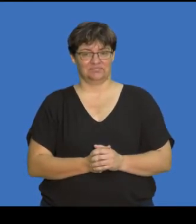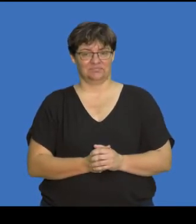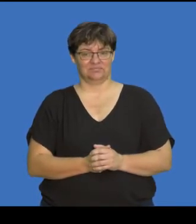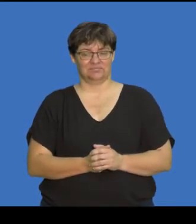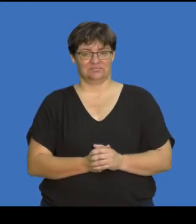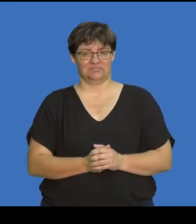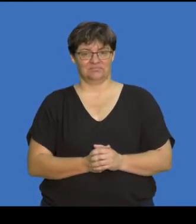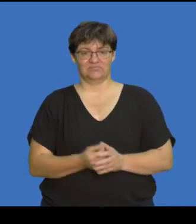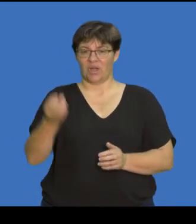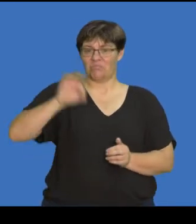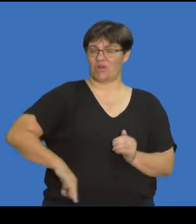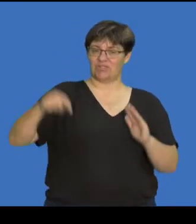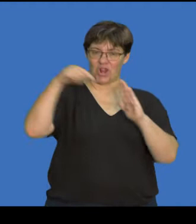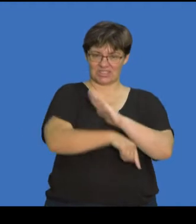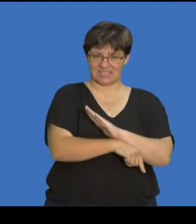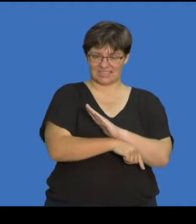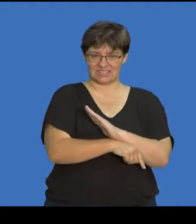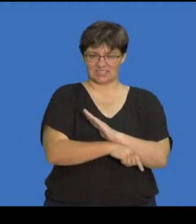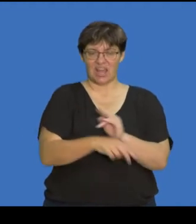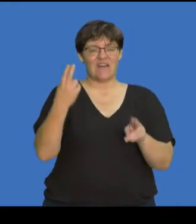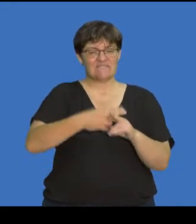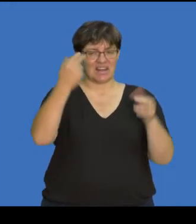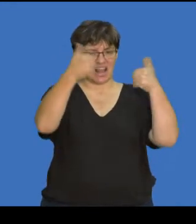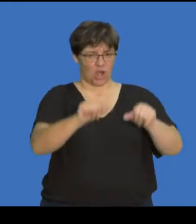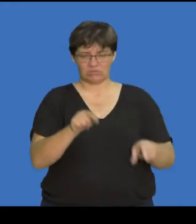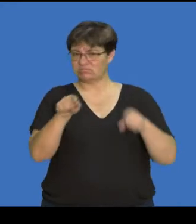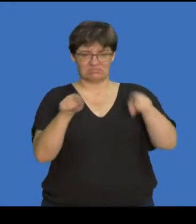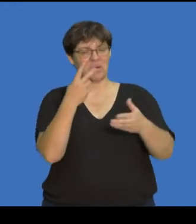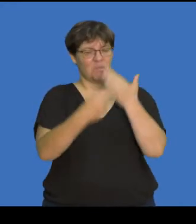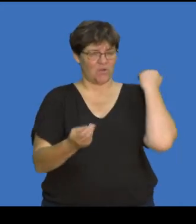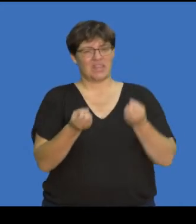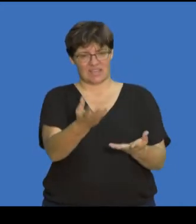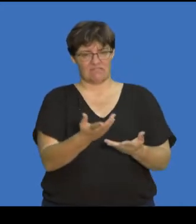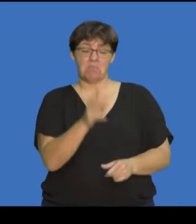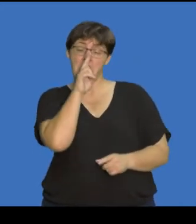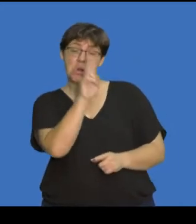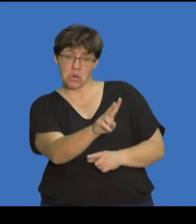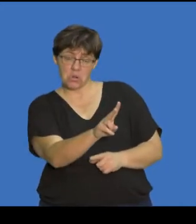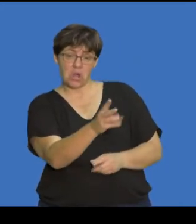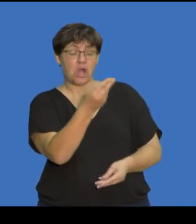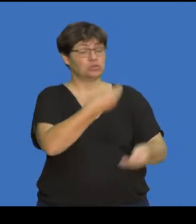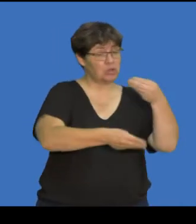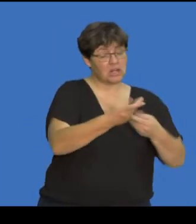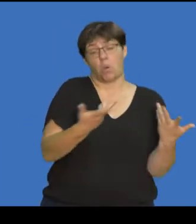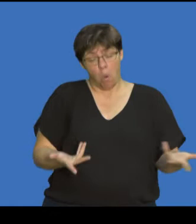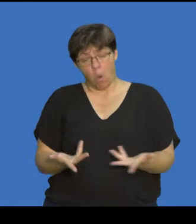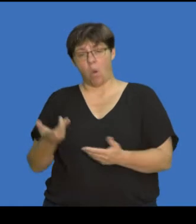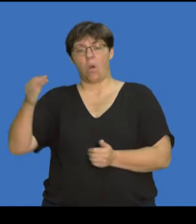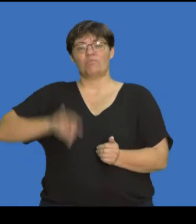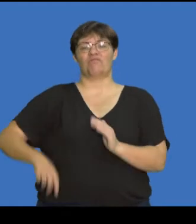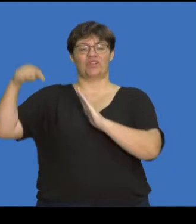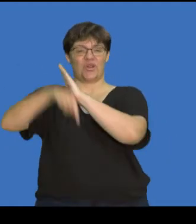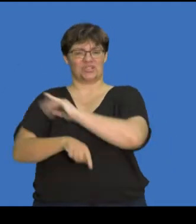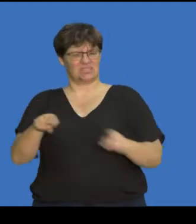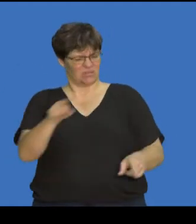or the profit and loss. In fact, both your final accounts here would give you that figure. So you could either look for it in trading or in profit and loss. Why? Because